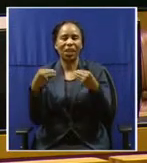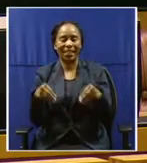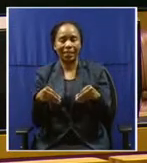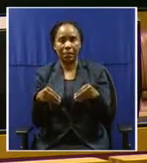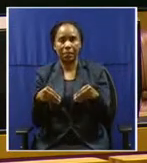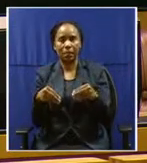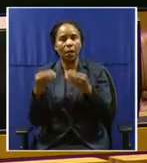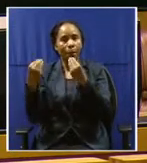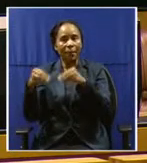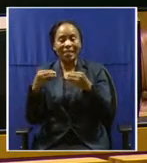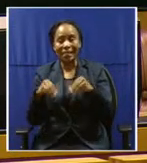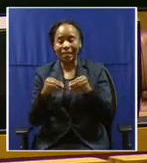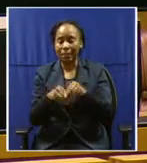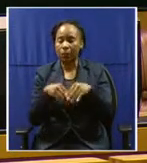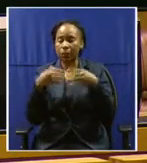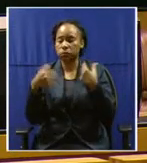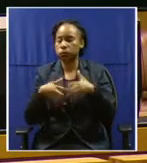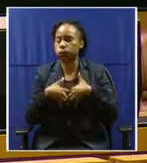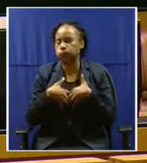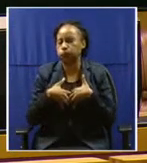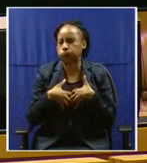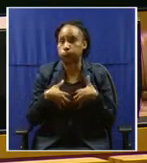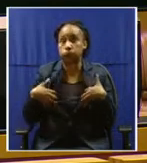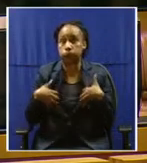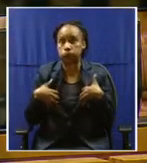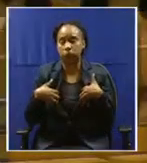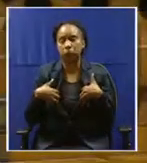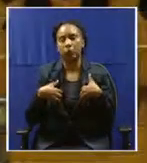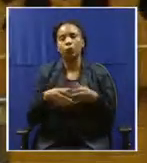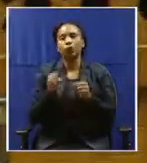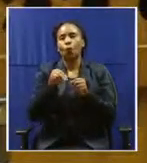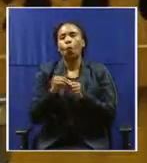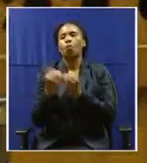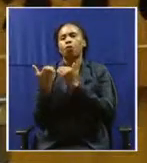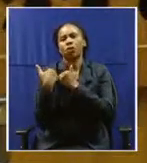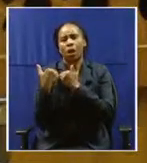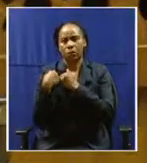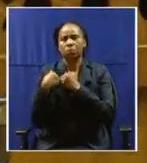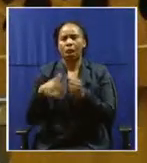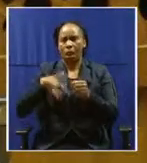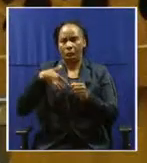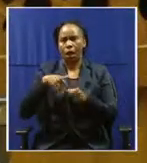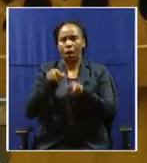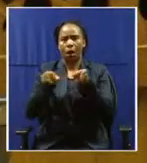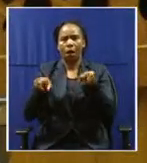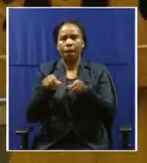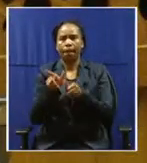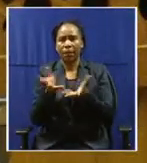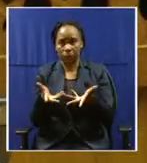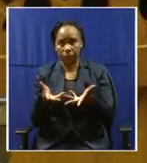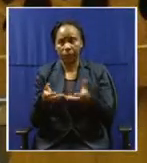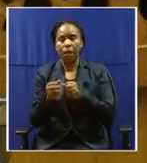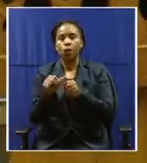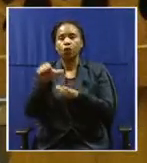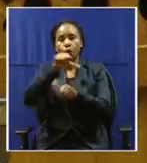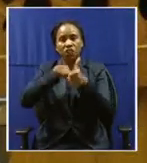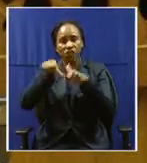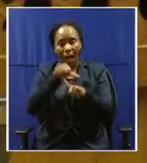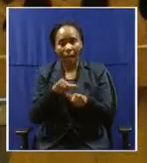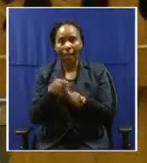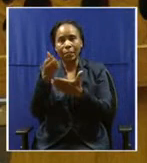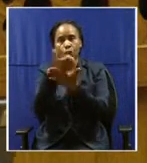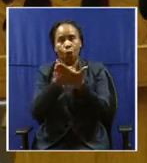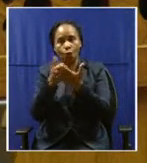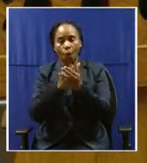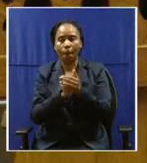businesses that were in distress, and protect people's livelihoods. The social and economic relief package that